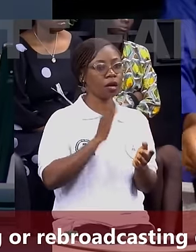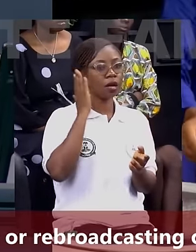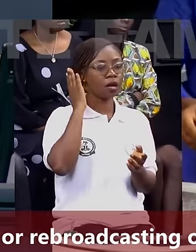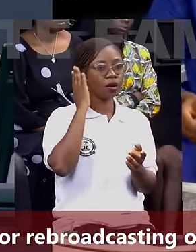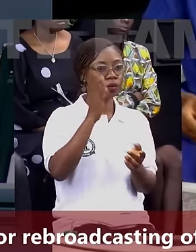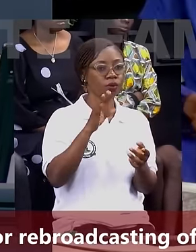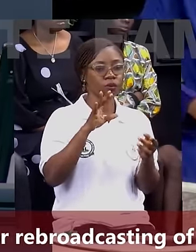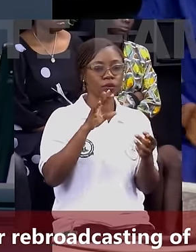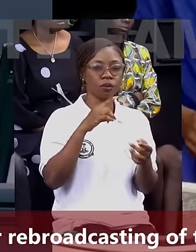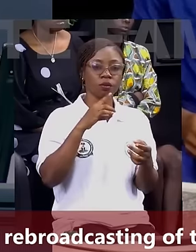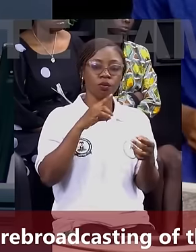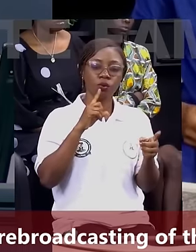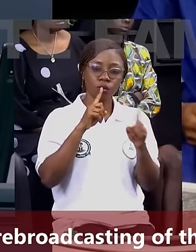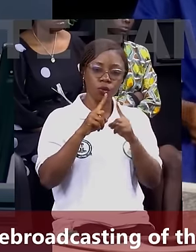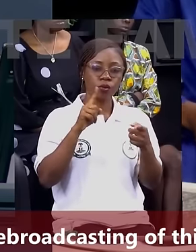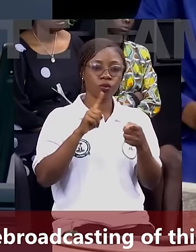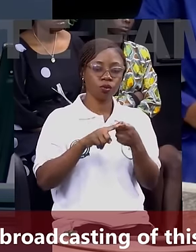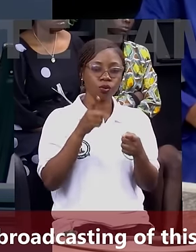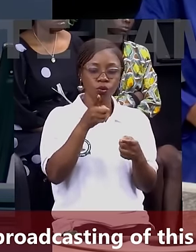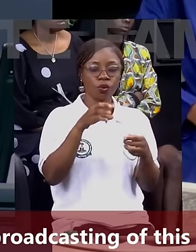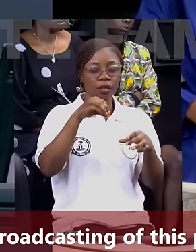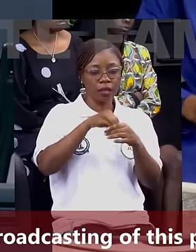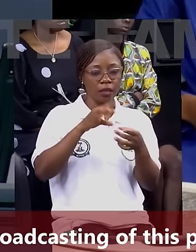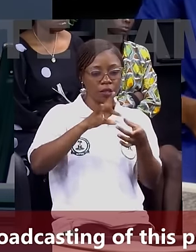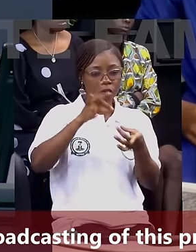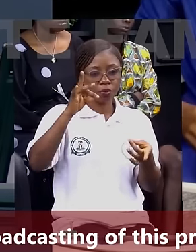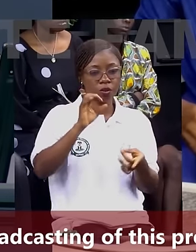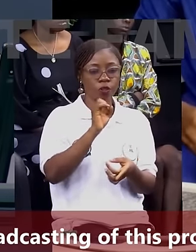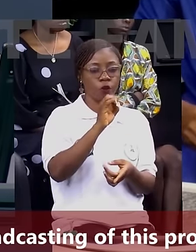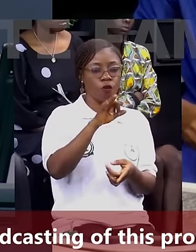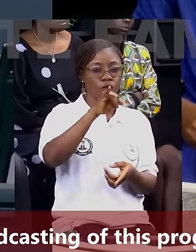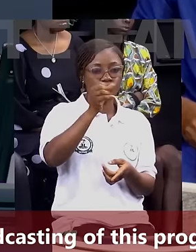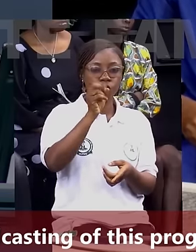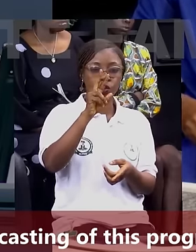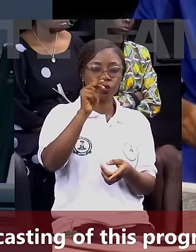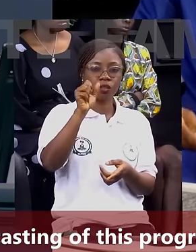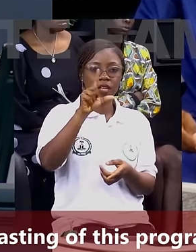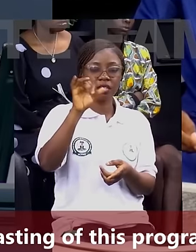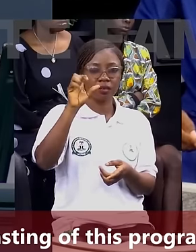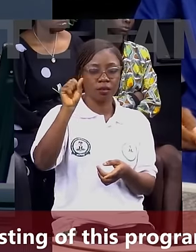spirit of journalism. If